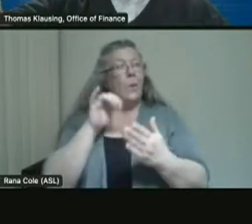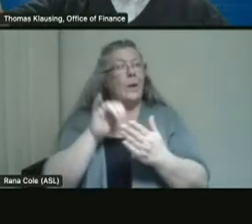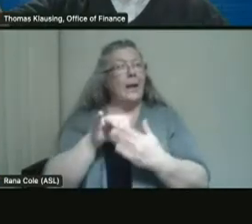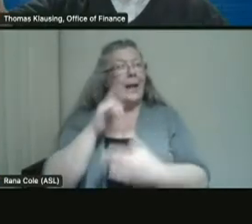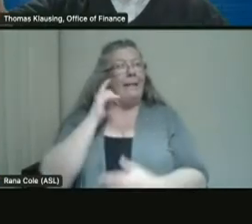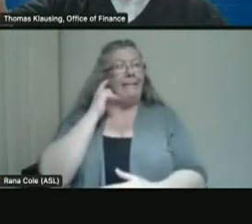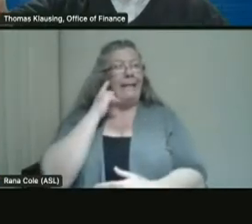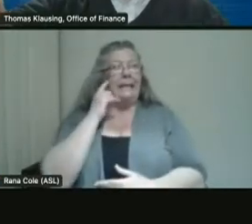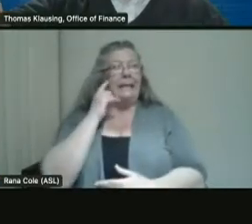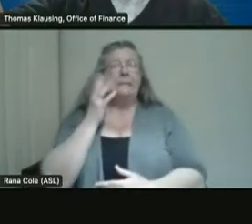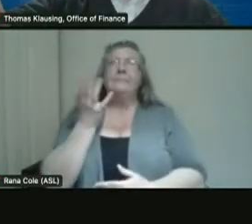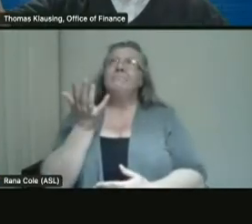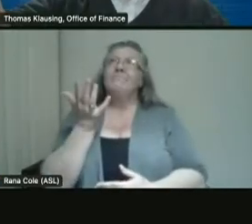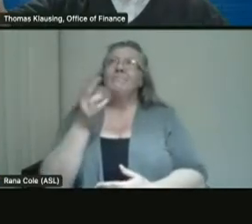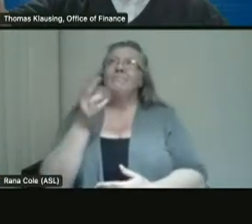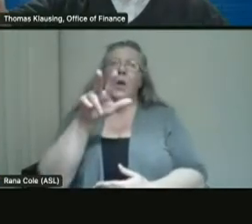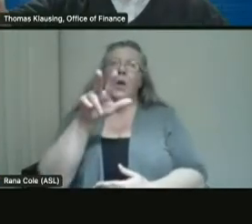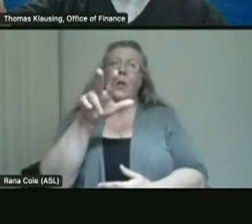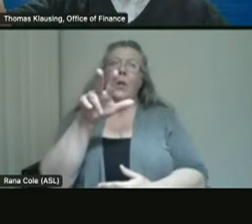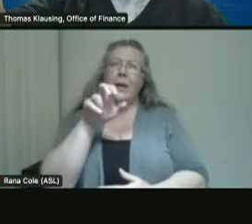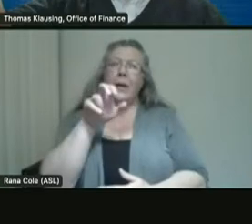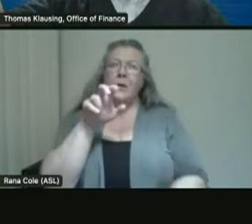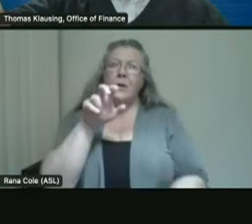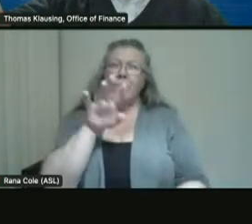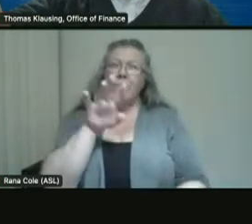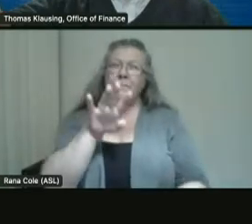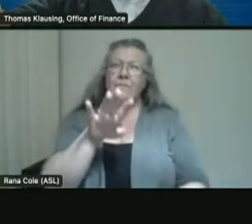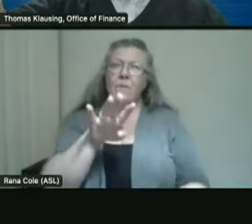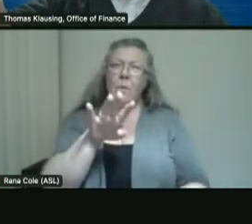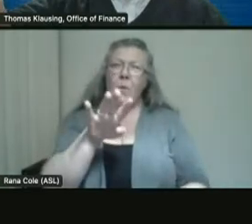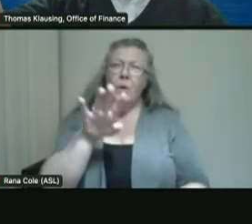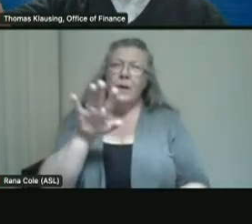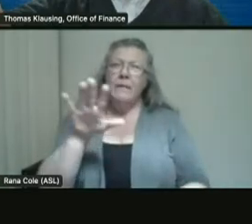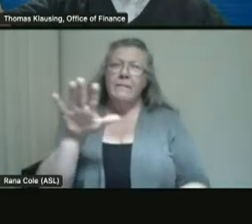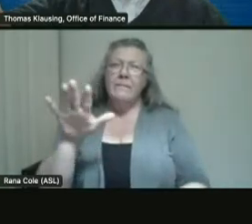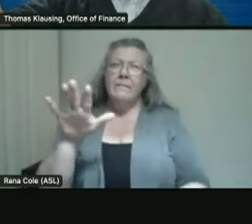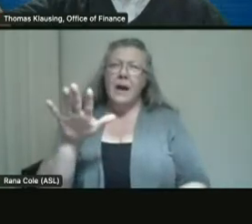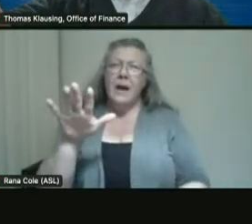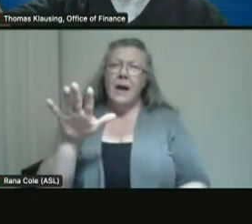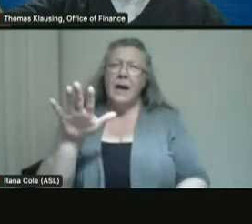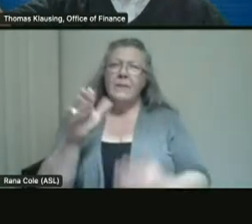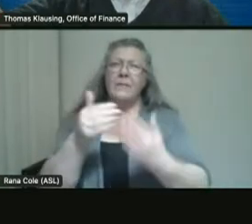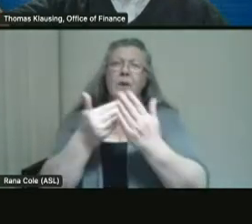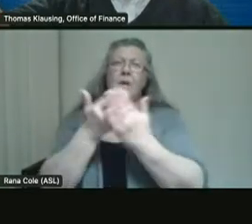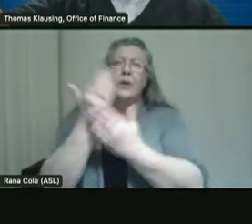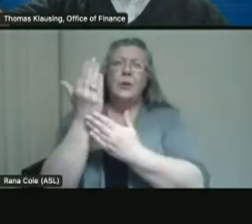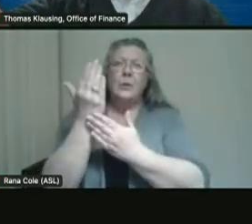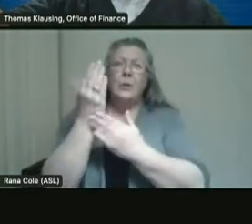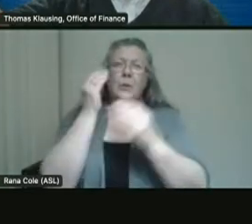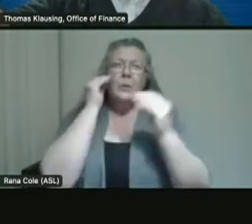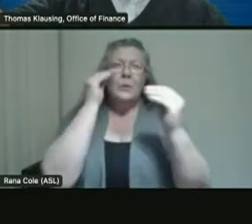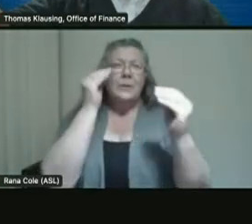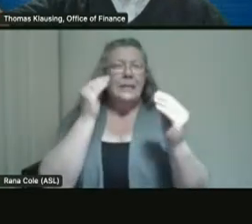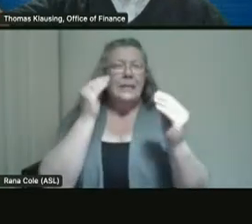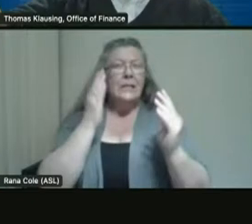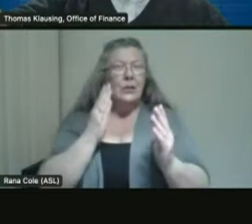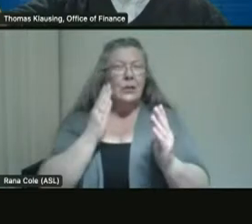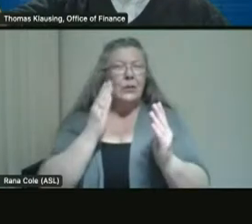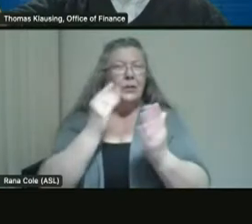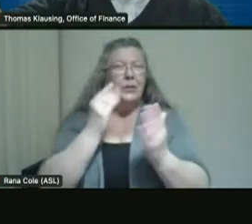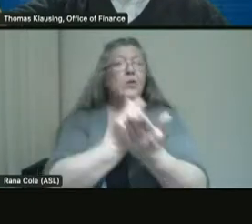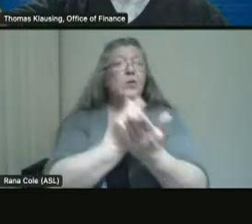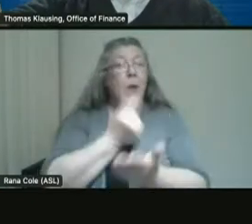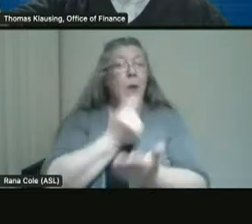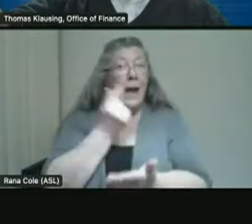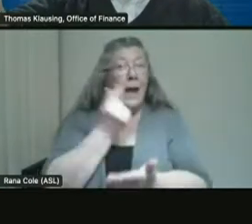was 345 of our new teachers this year graduated from Montgomery County Public Schools. So